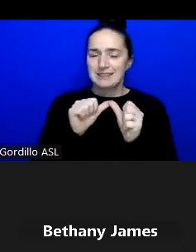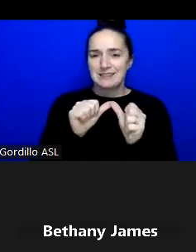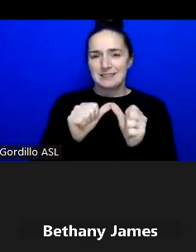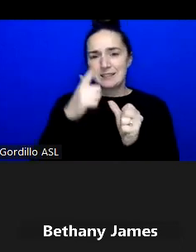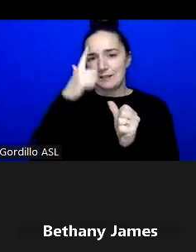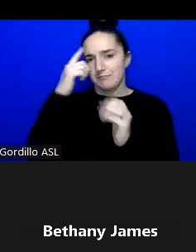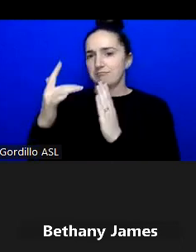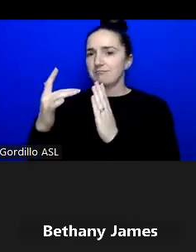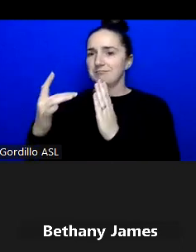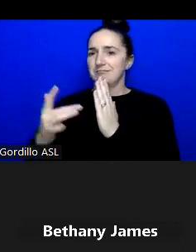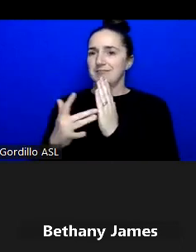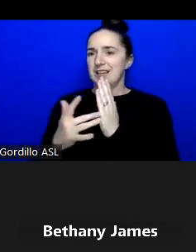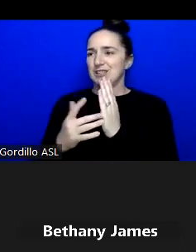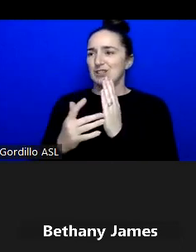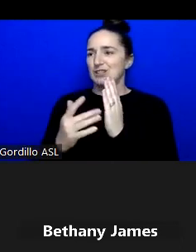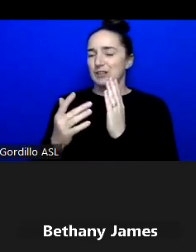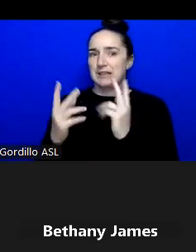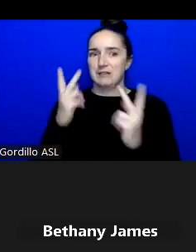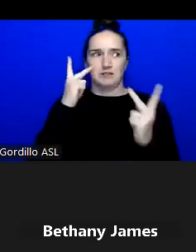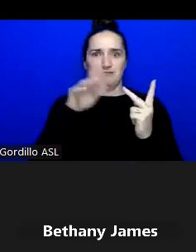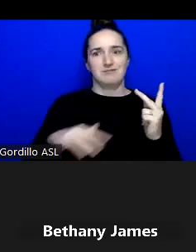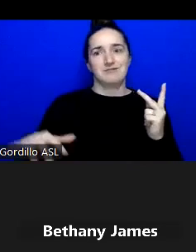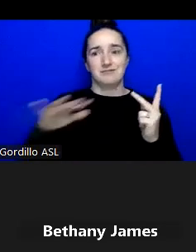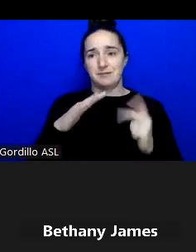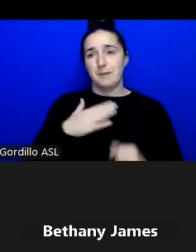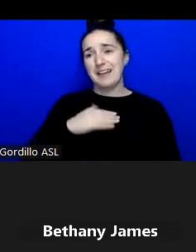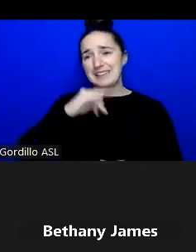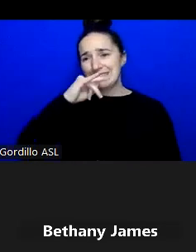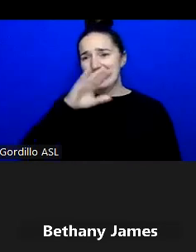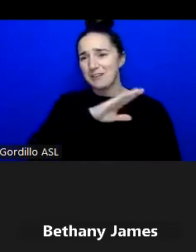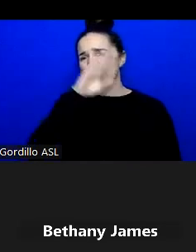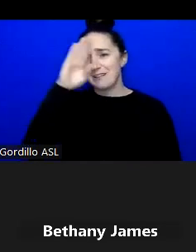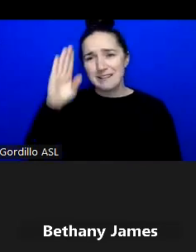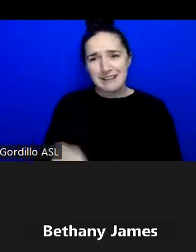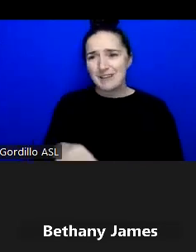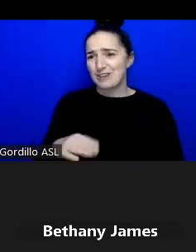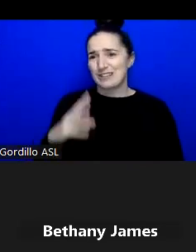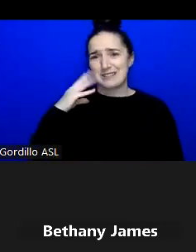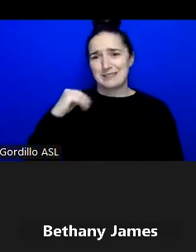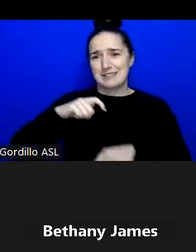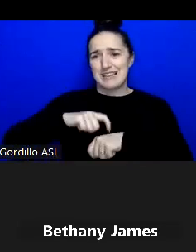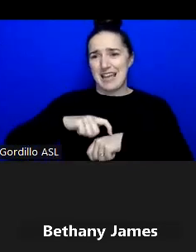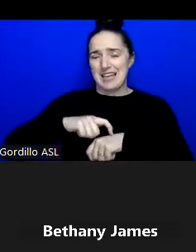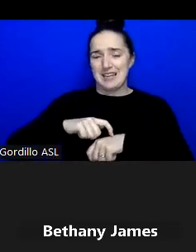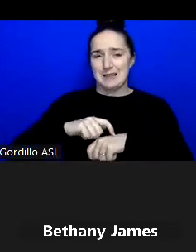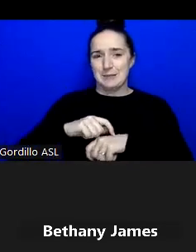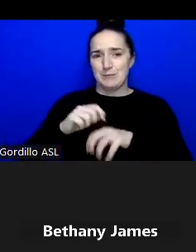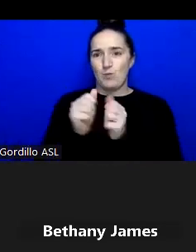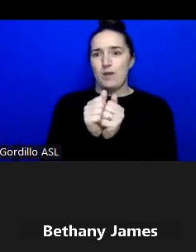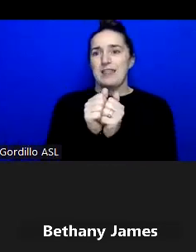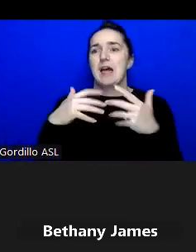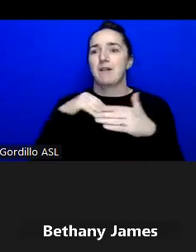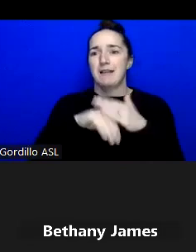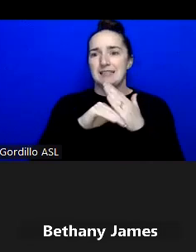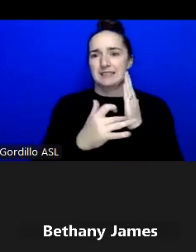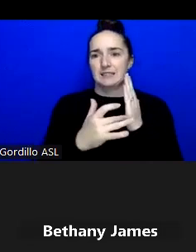integrated into our lives from the get-go. My kids have never known a time where they haven't had, access to technology. Granted, we